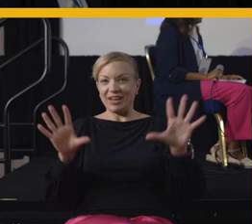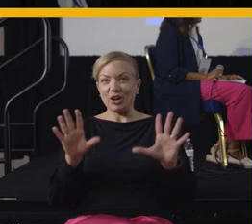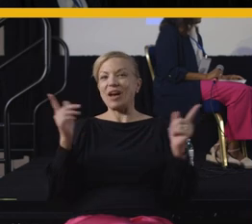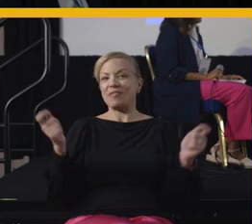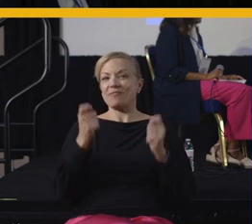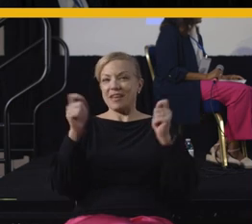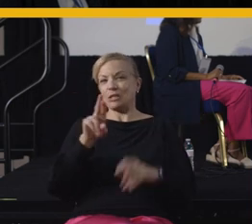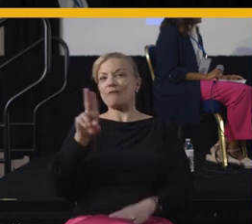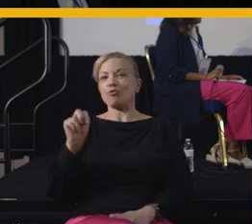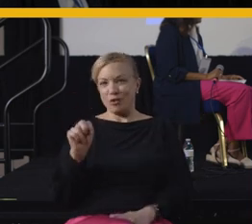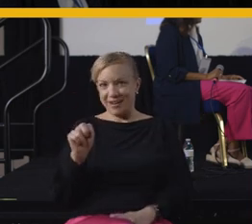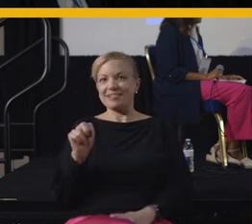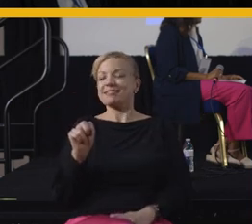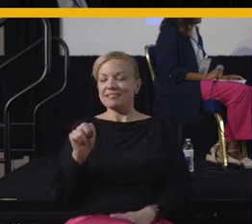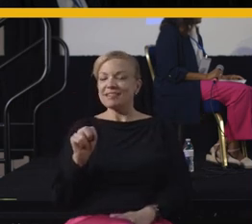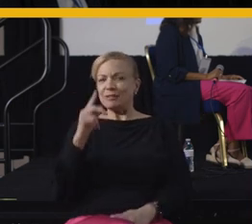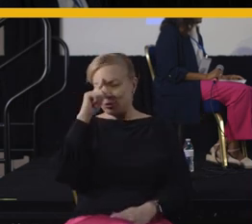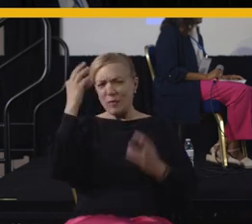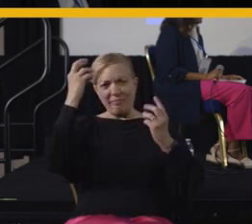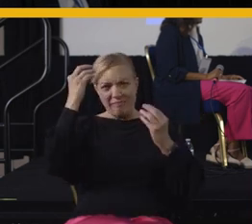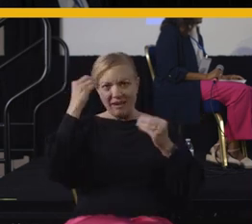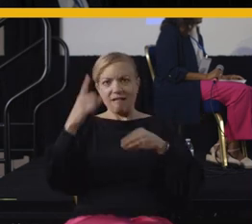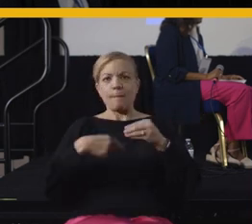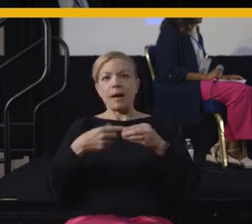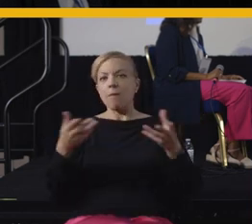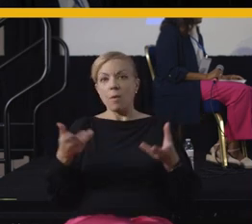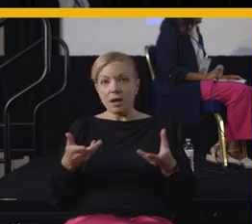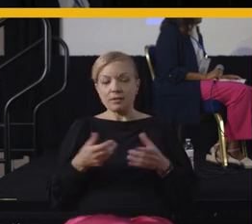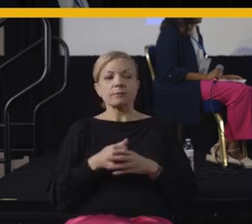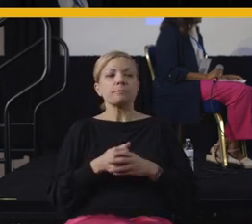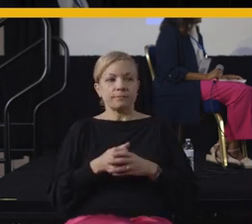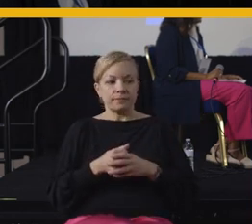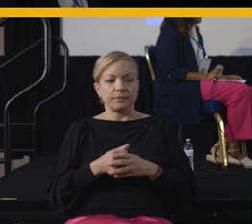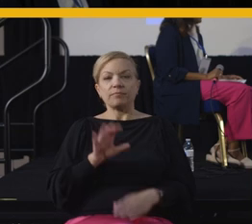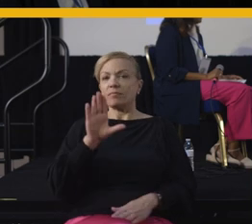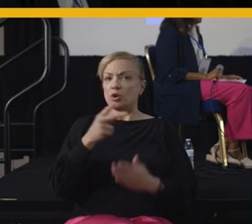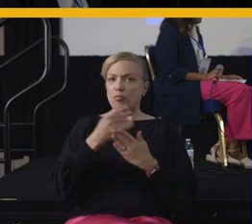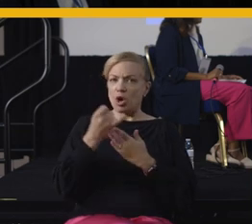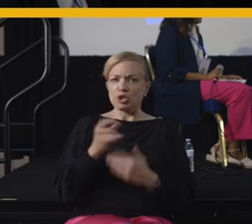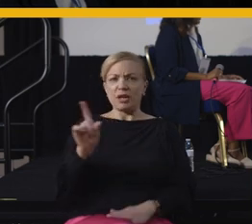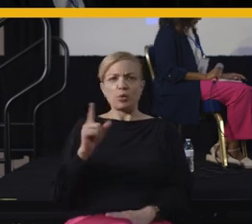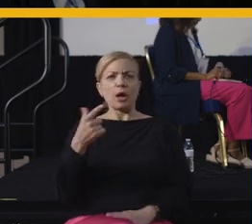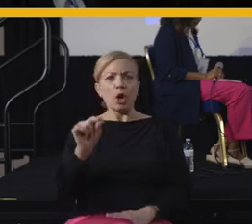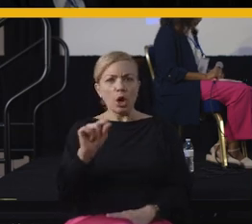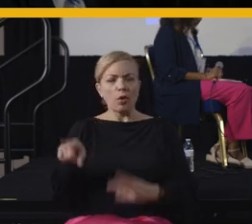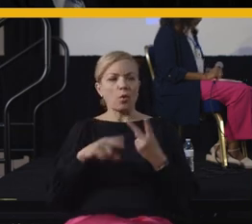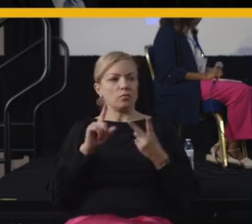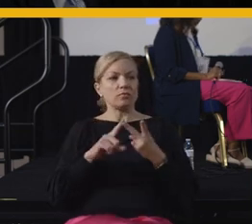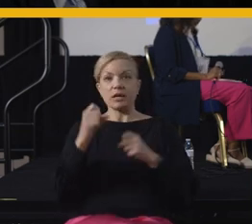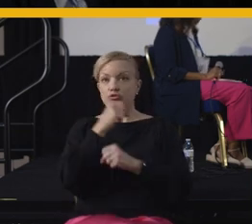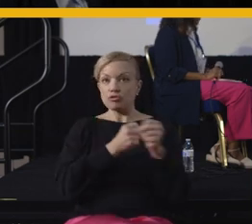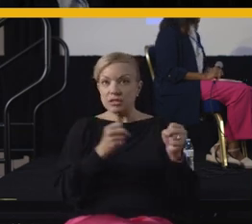you want to have, to really be thinking about where you want your project to go, where might be a